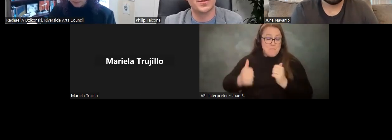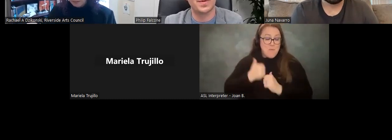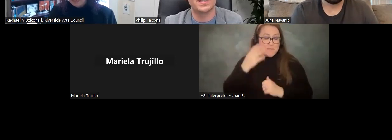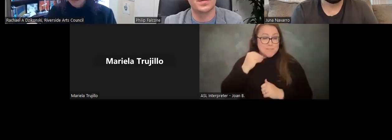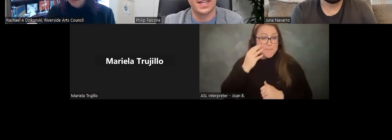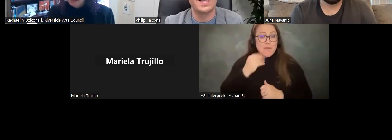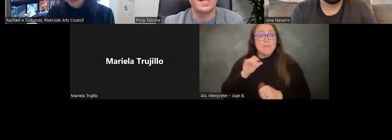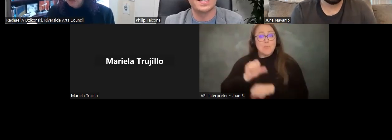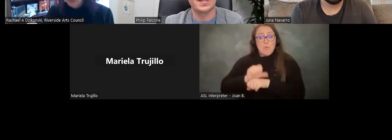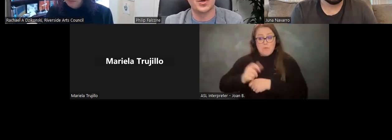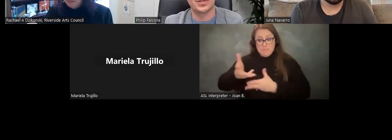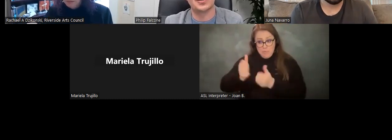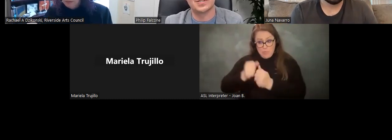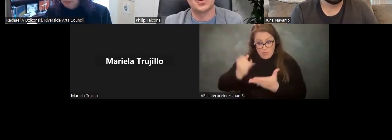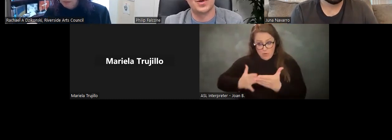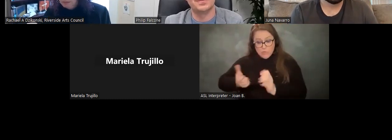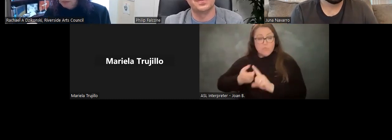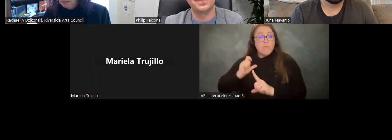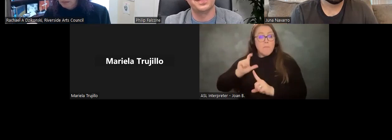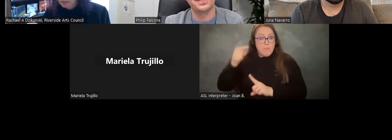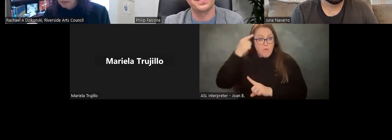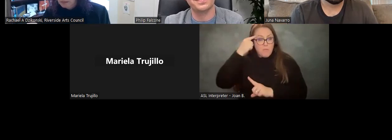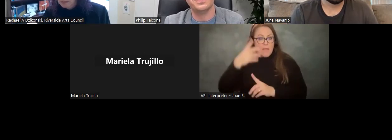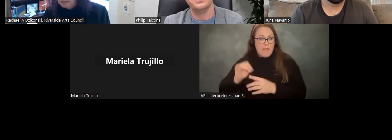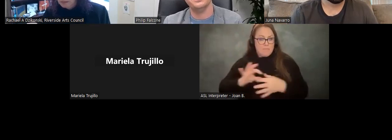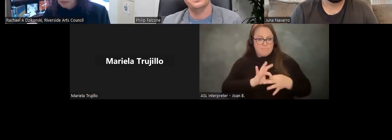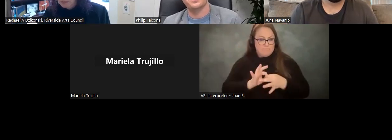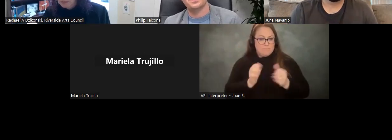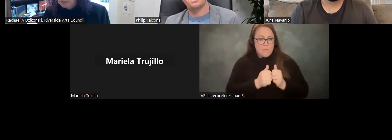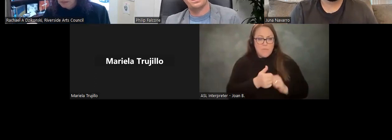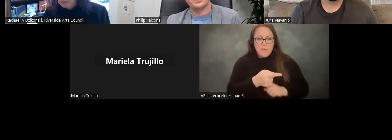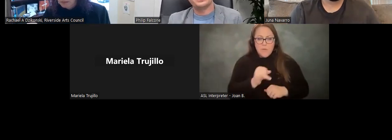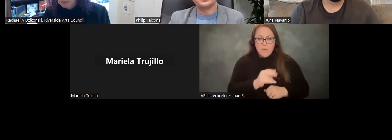government perspective, and then, like I said, working really closely with Juan.